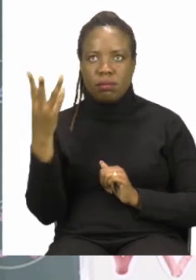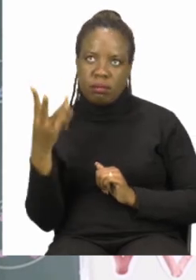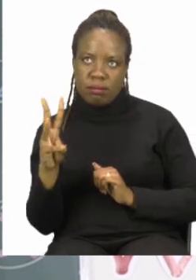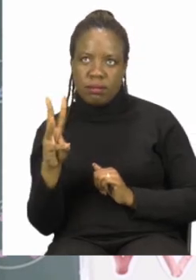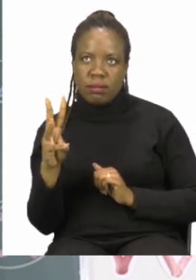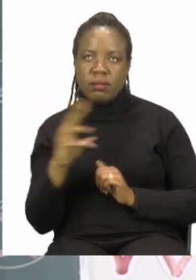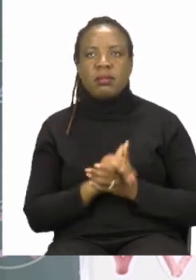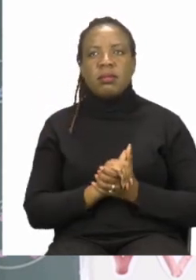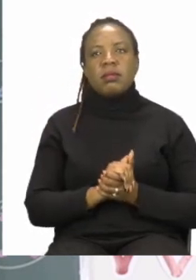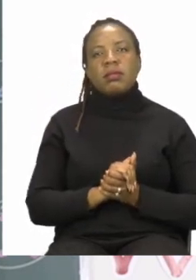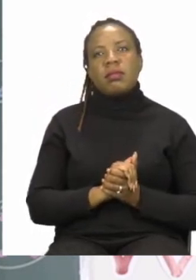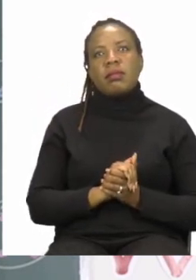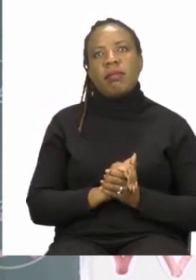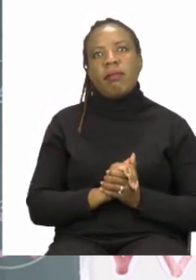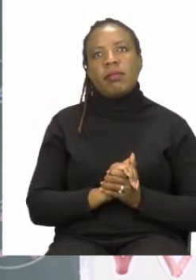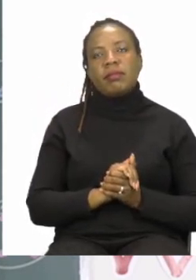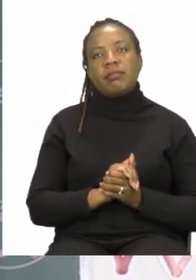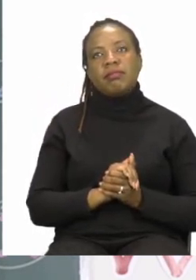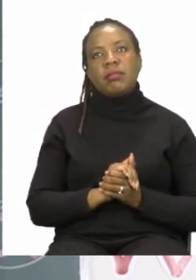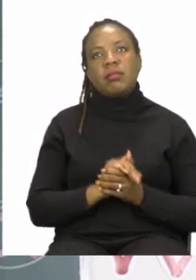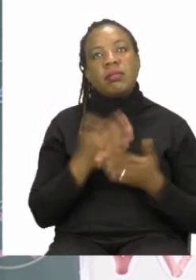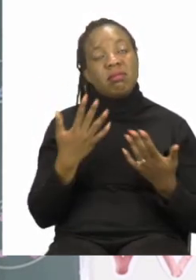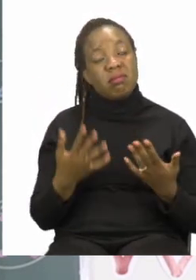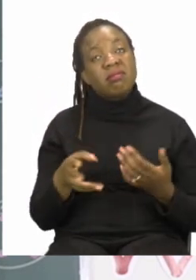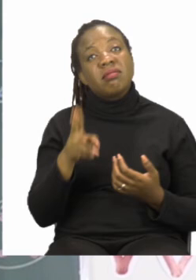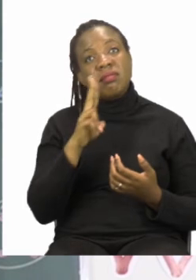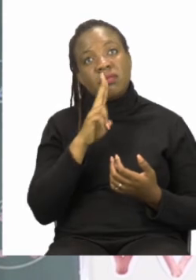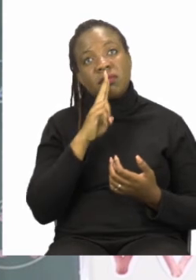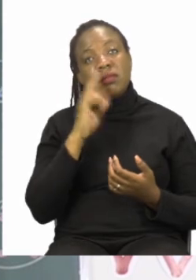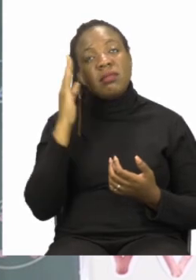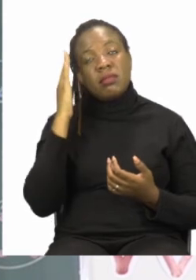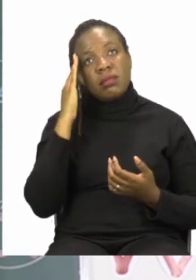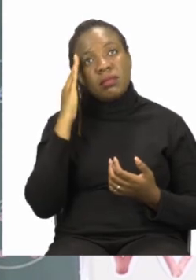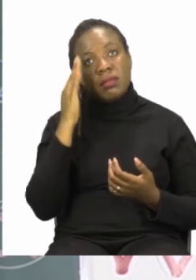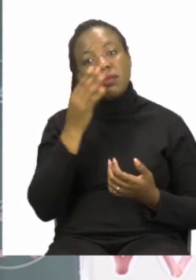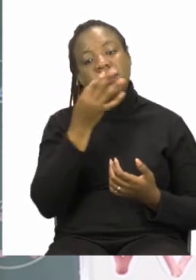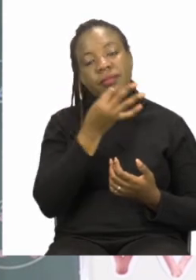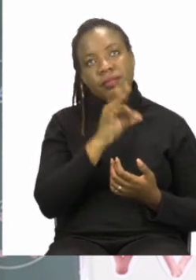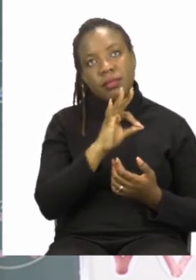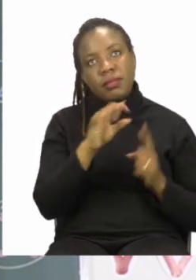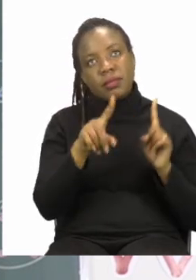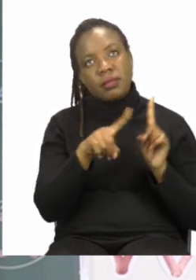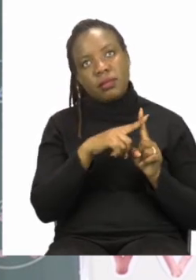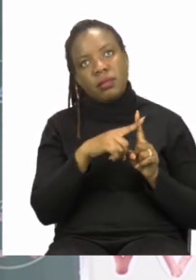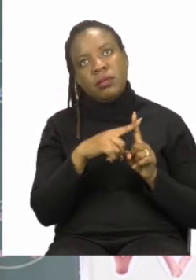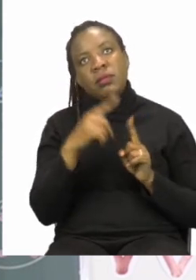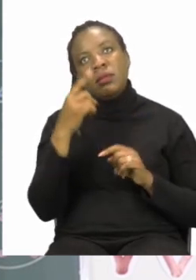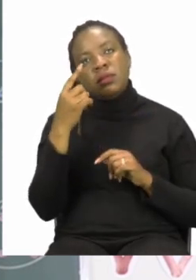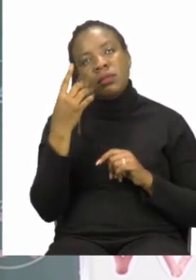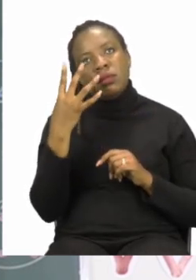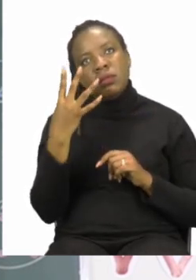36. So we know that 9 sets of 4 will give